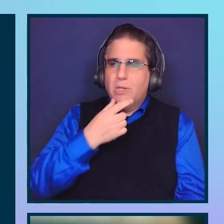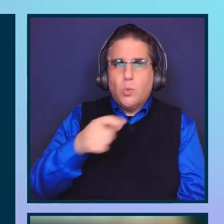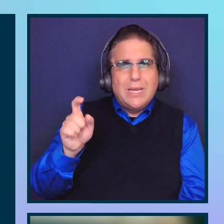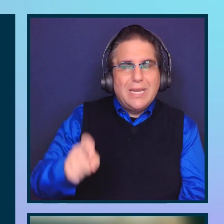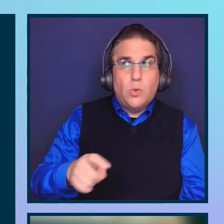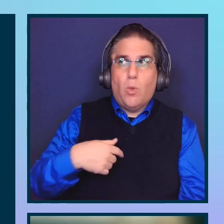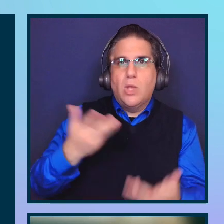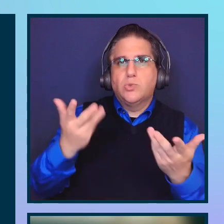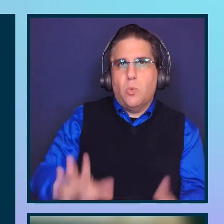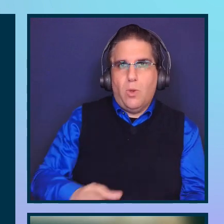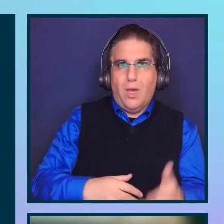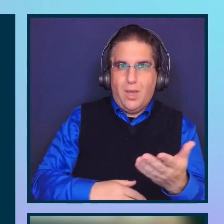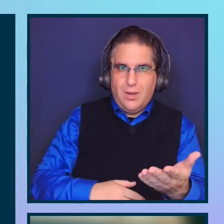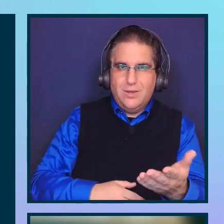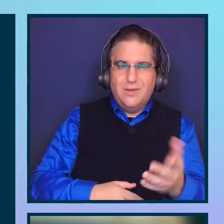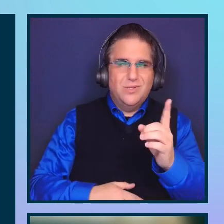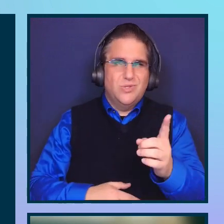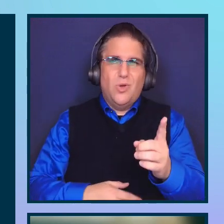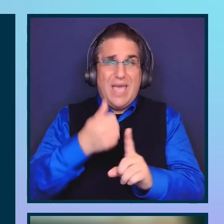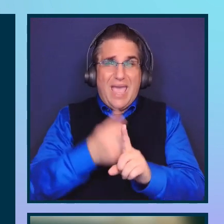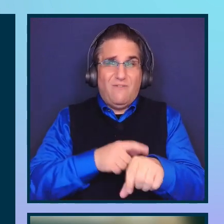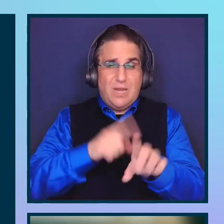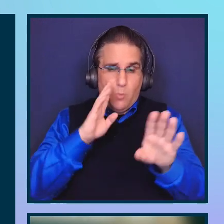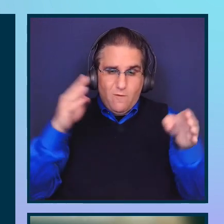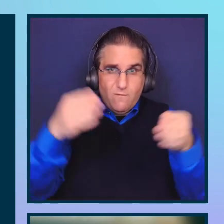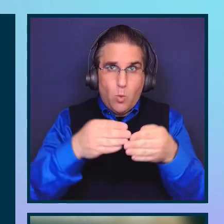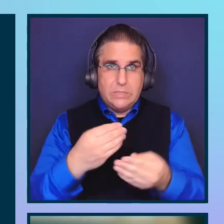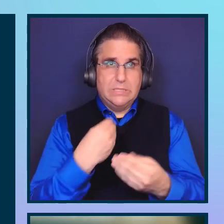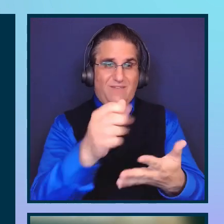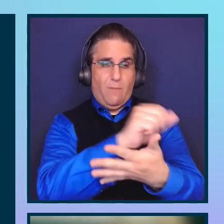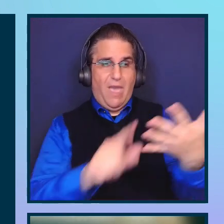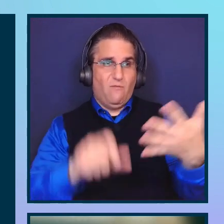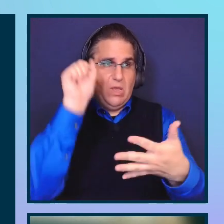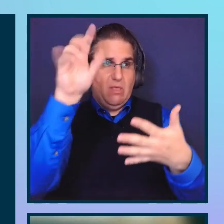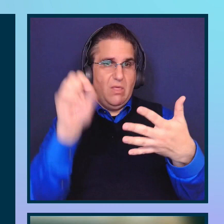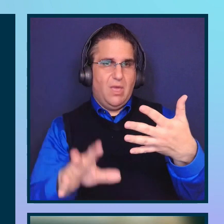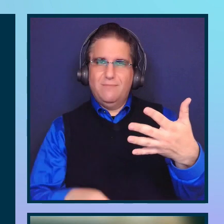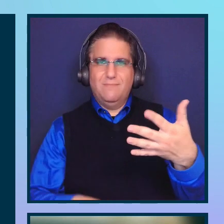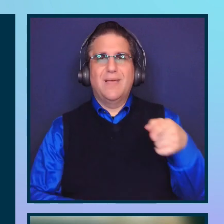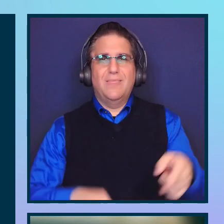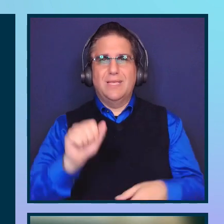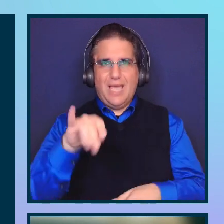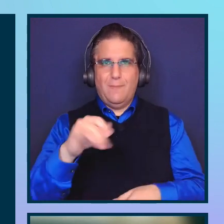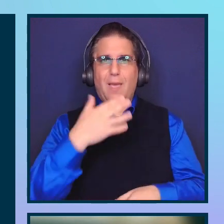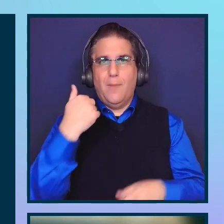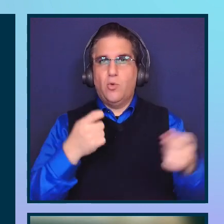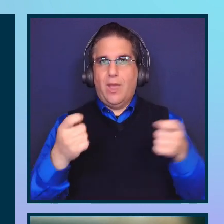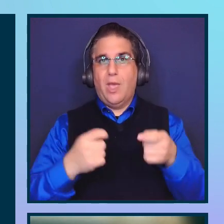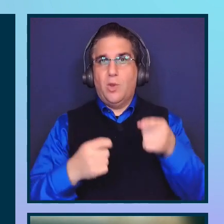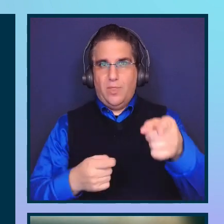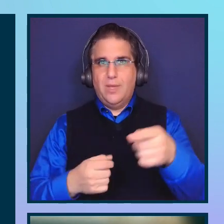is focused. So this API is very good at handling that.